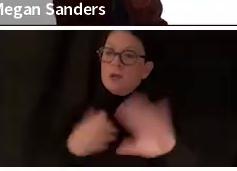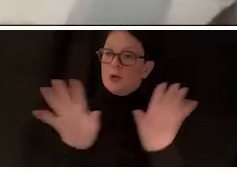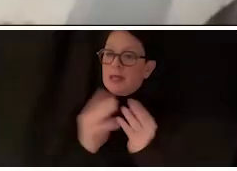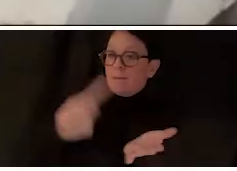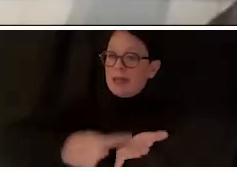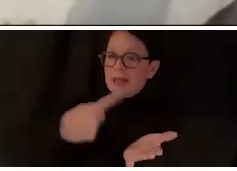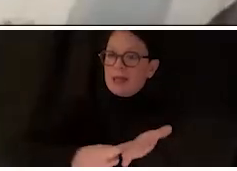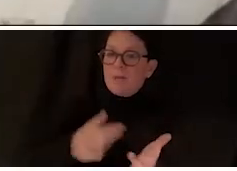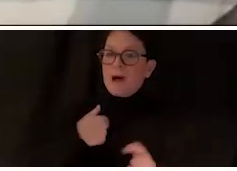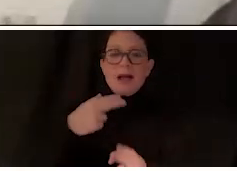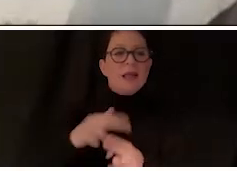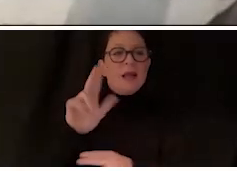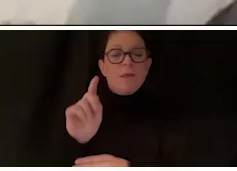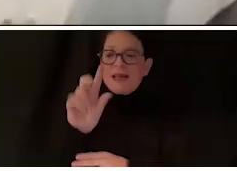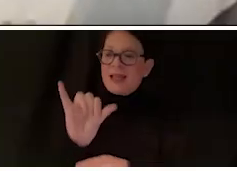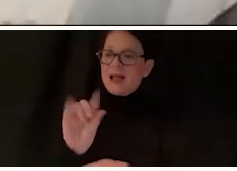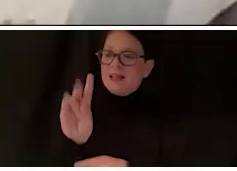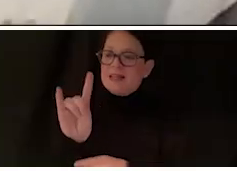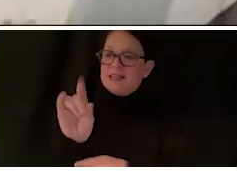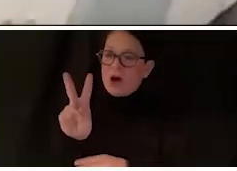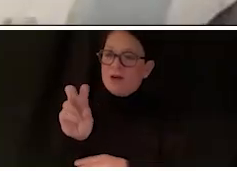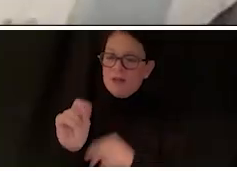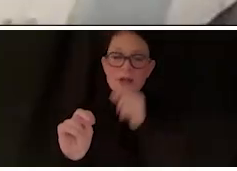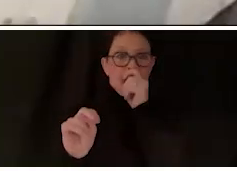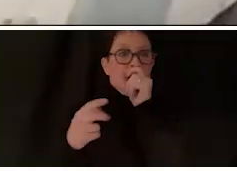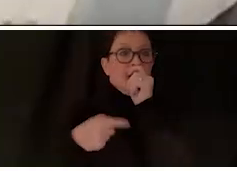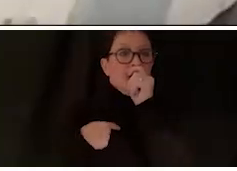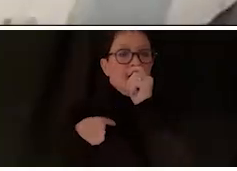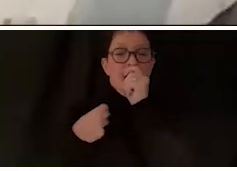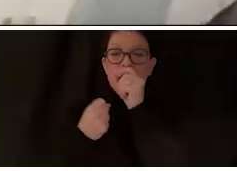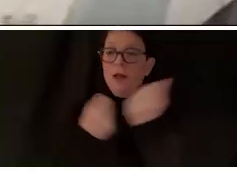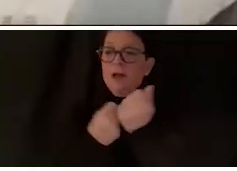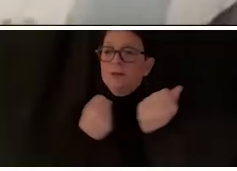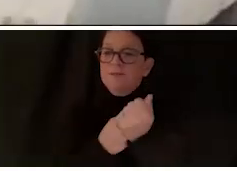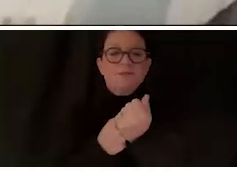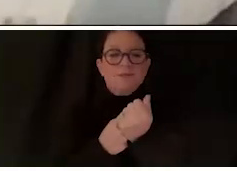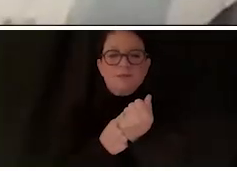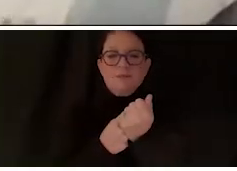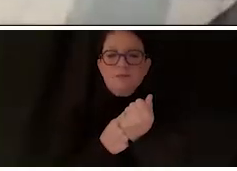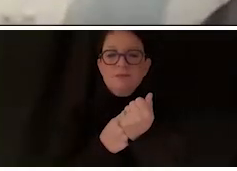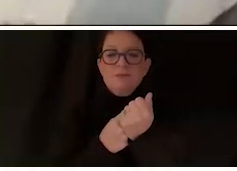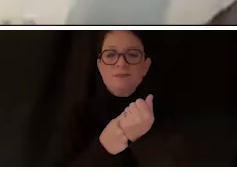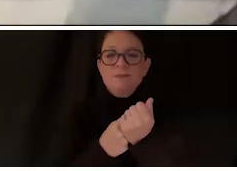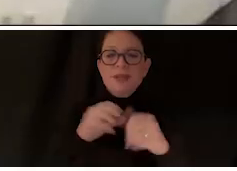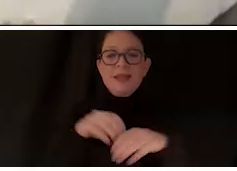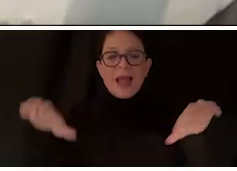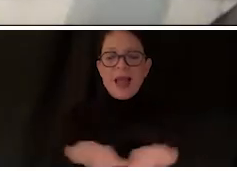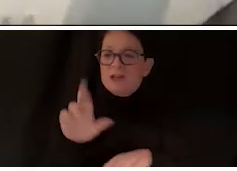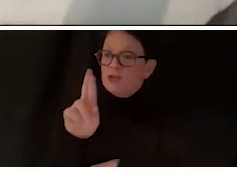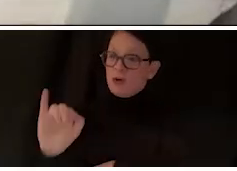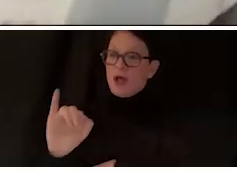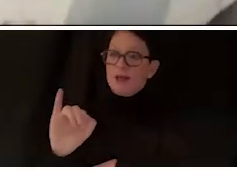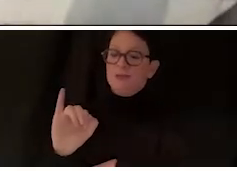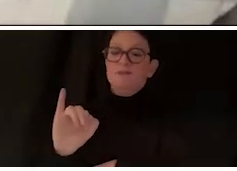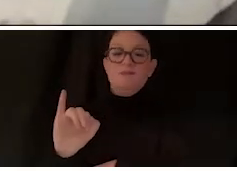Forum. My name is Kelly Donovan, and I am from Advocates in Action, Rhode Island, and I